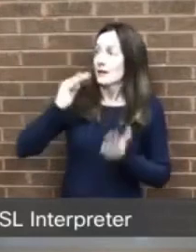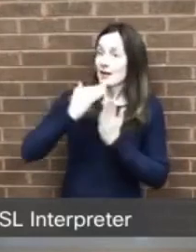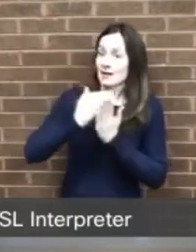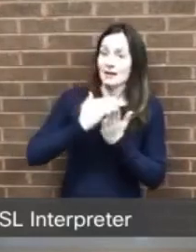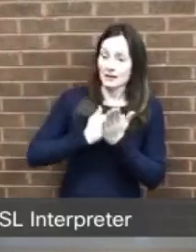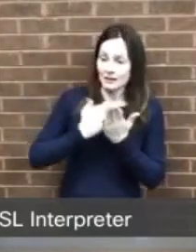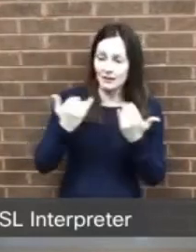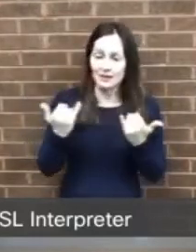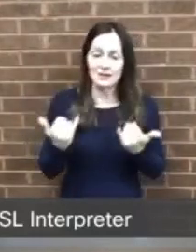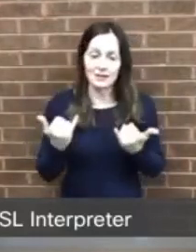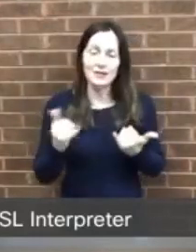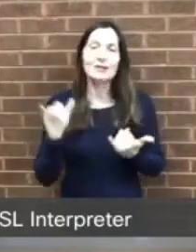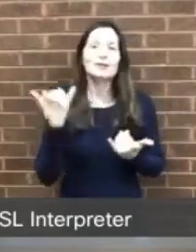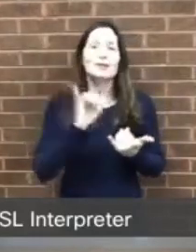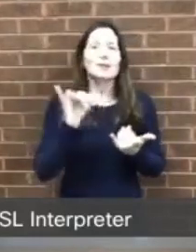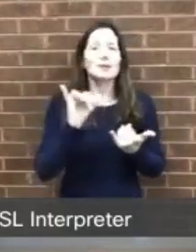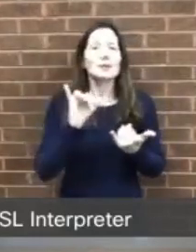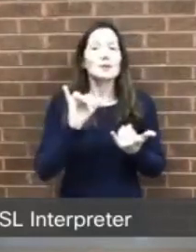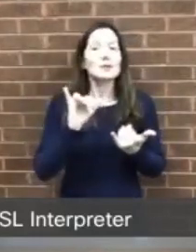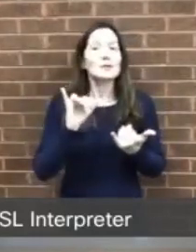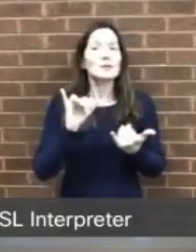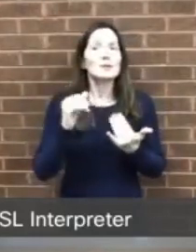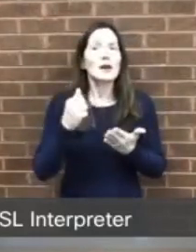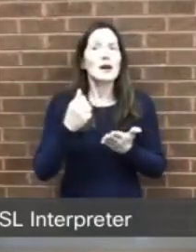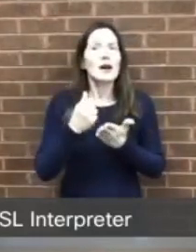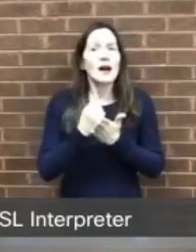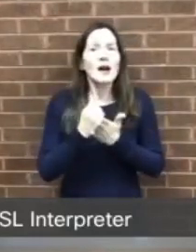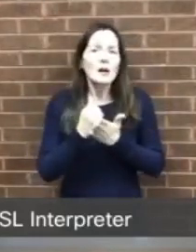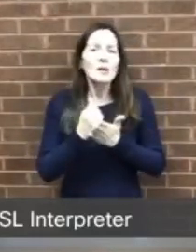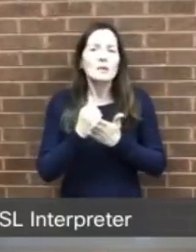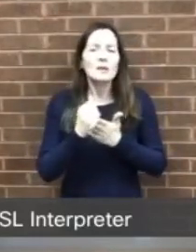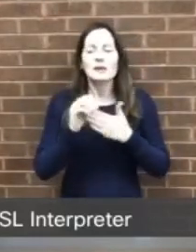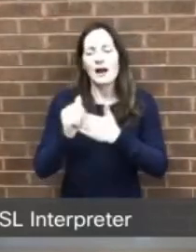source of guidance in our future. Amen.